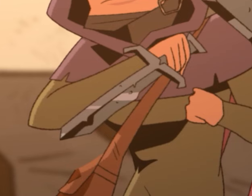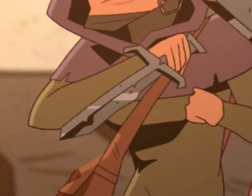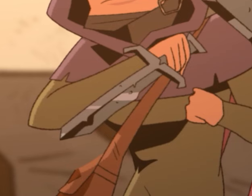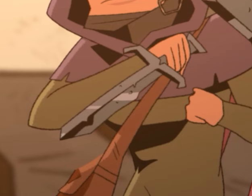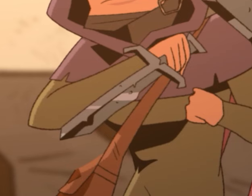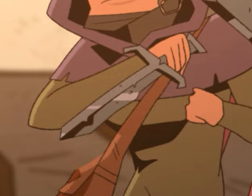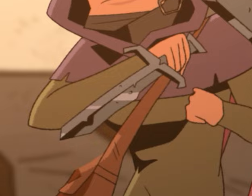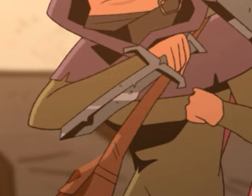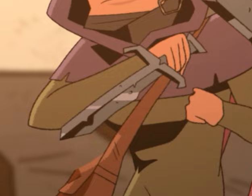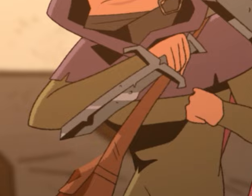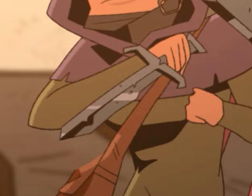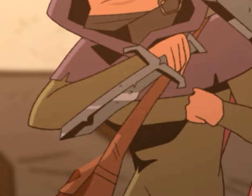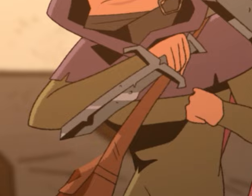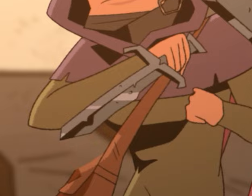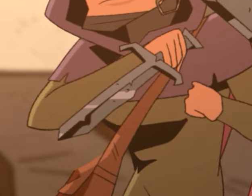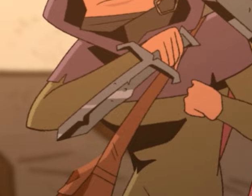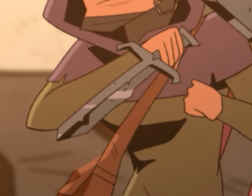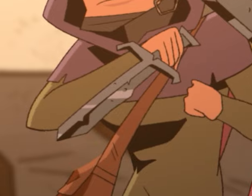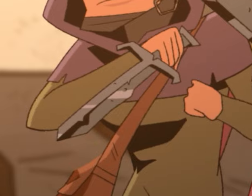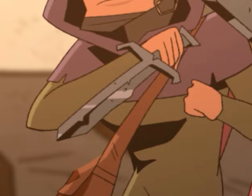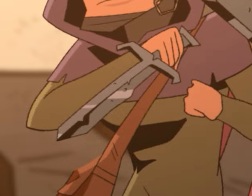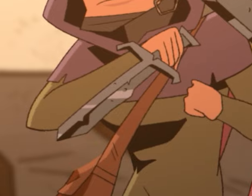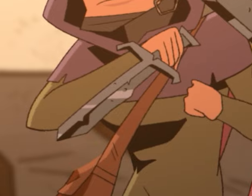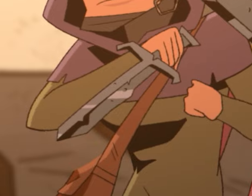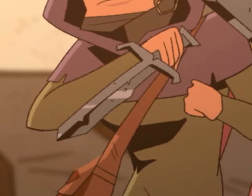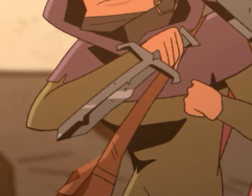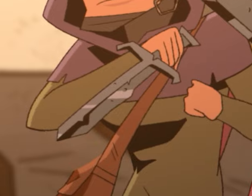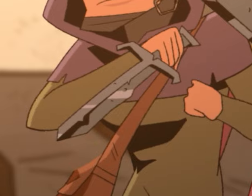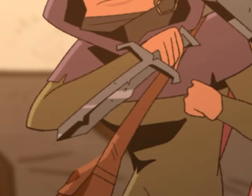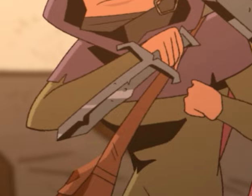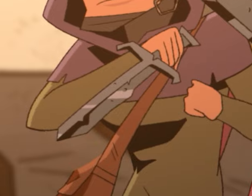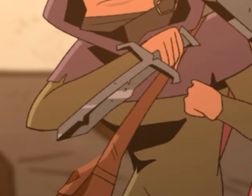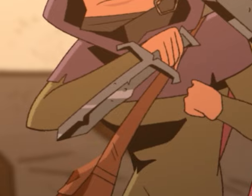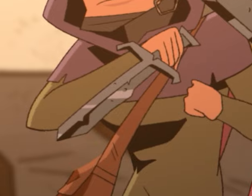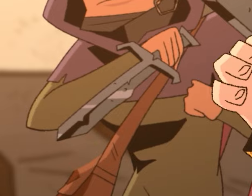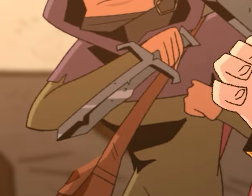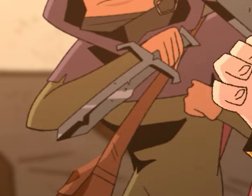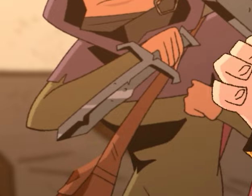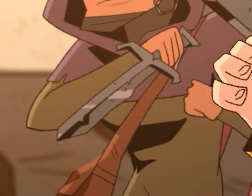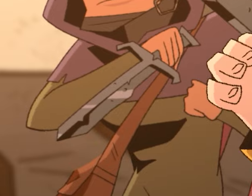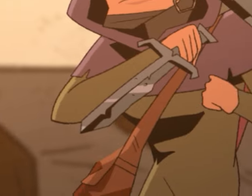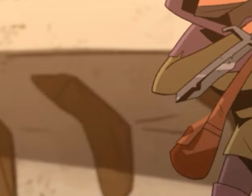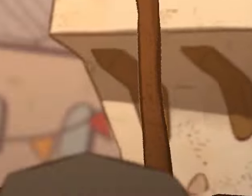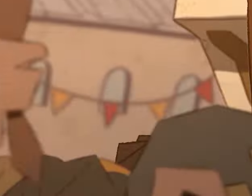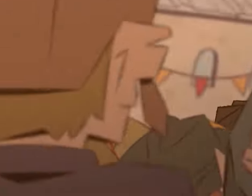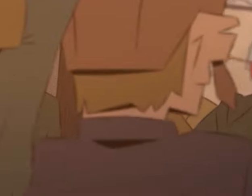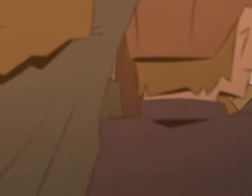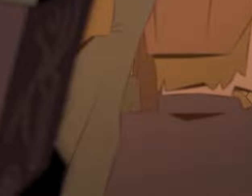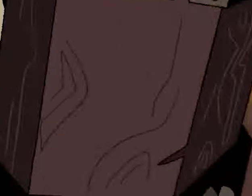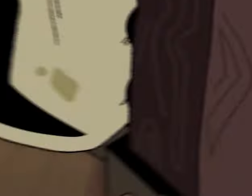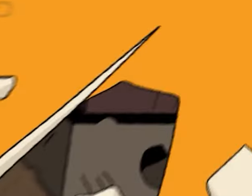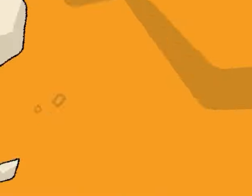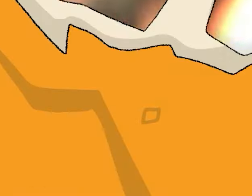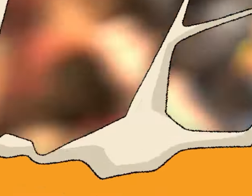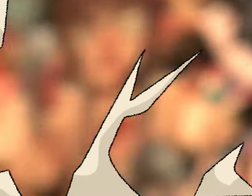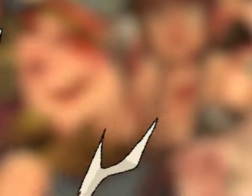fighting! You fighting? To gain XP? Who needs XP when you're famous?